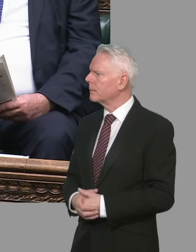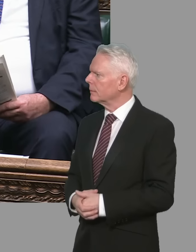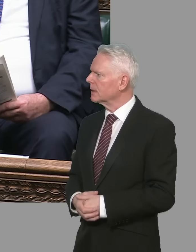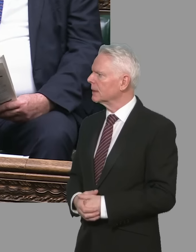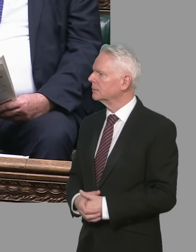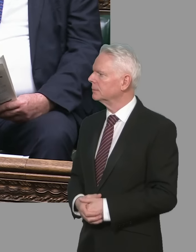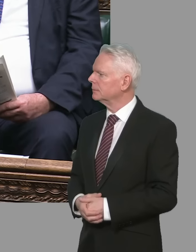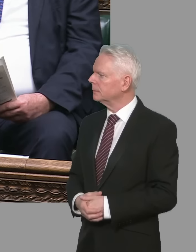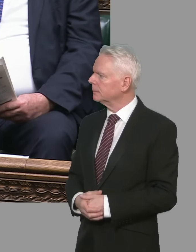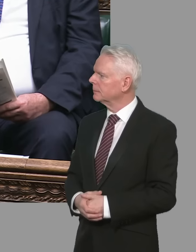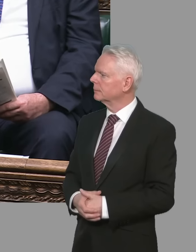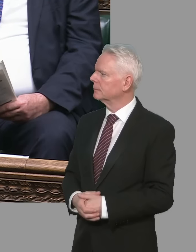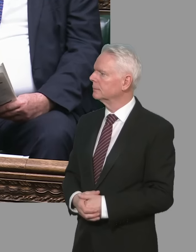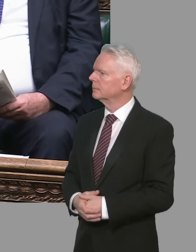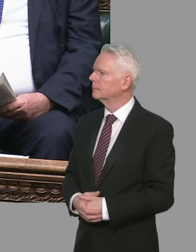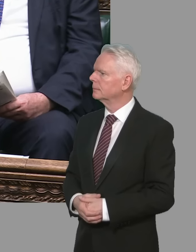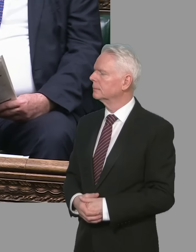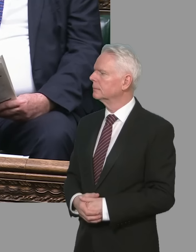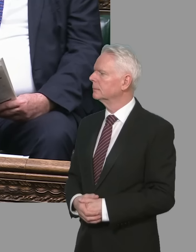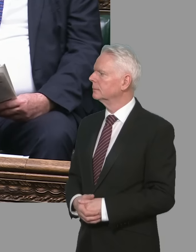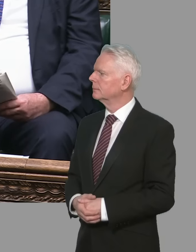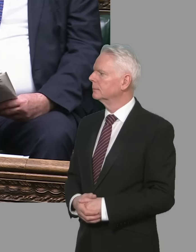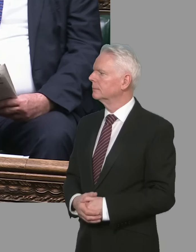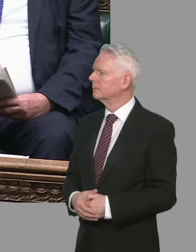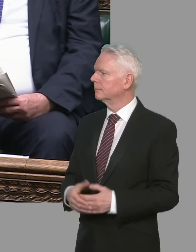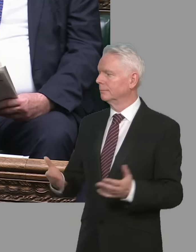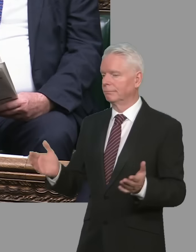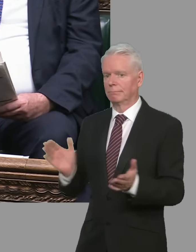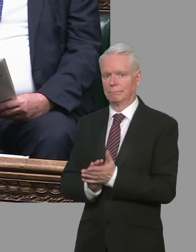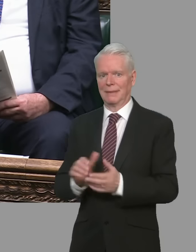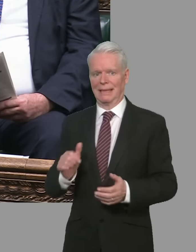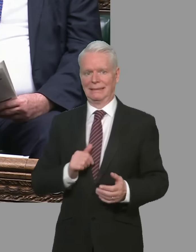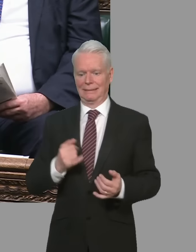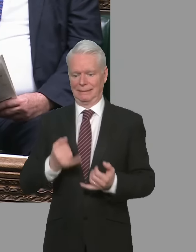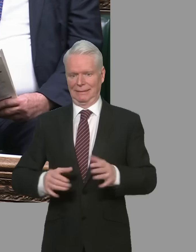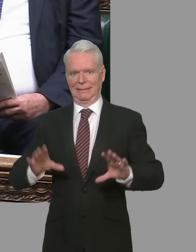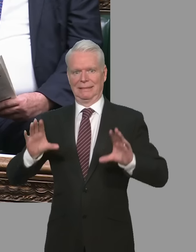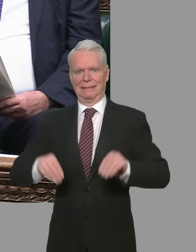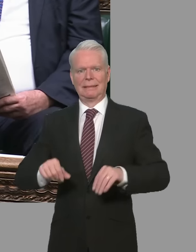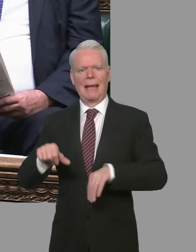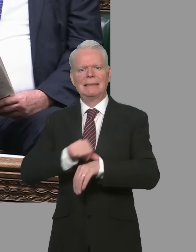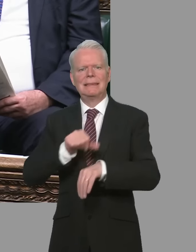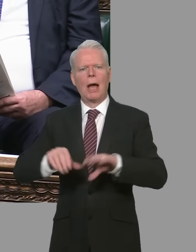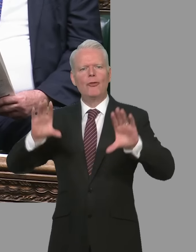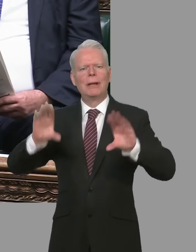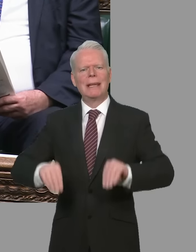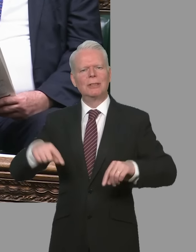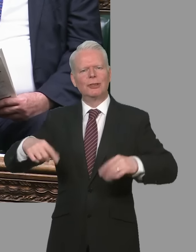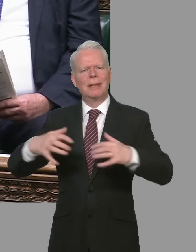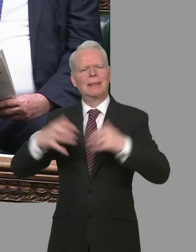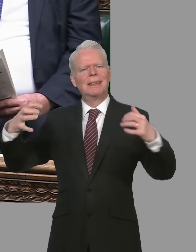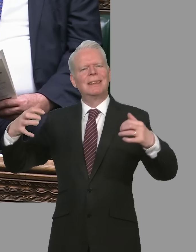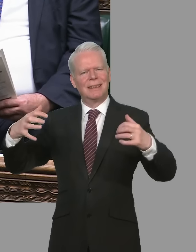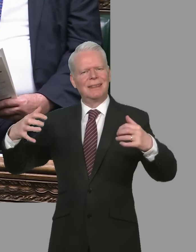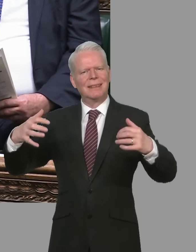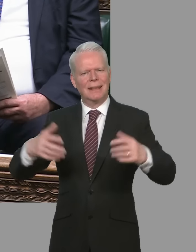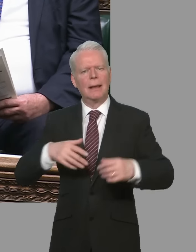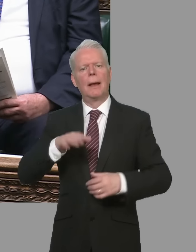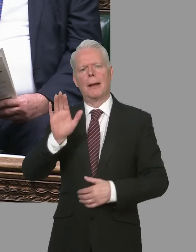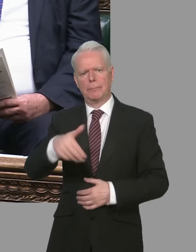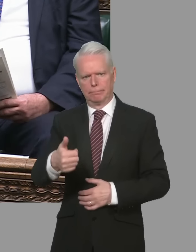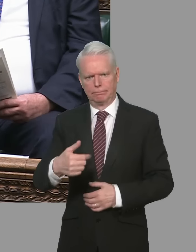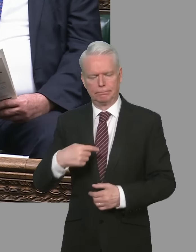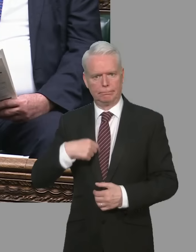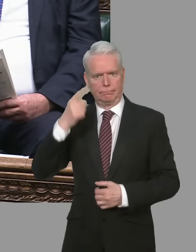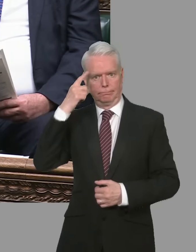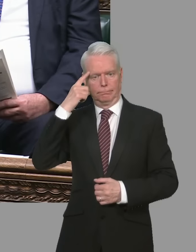resurrection. But constituents in Bromley and Biggin Hill have asked me to resurrect something, and that is cash in shops. 1